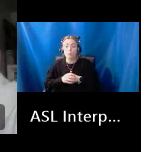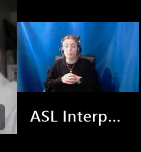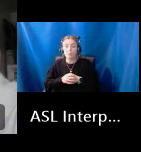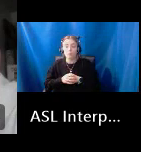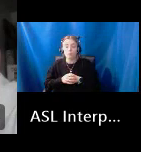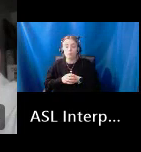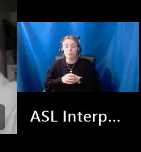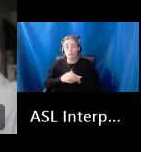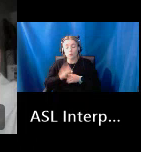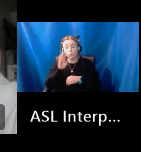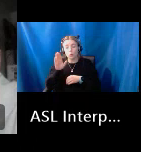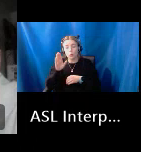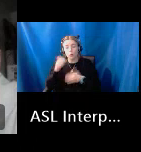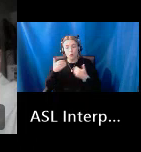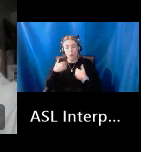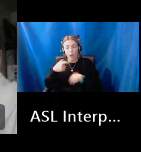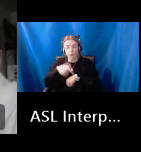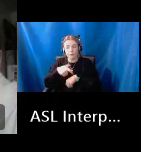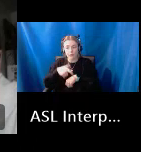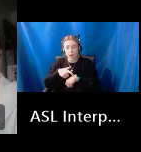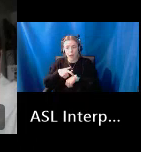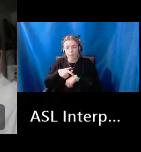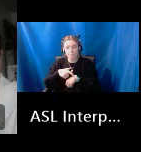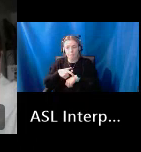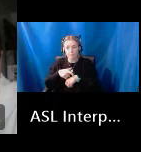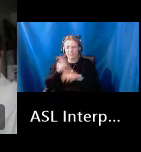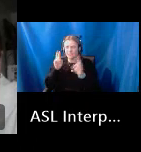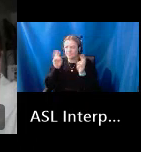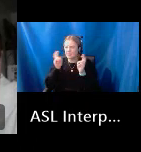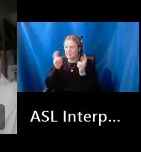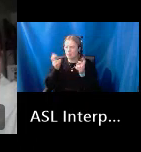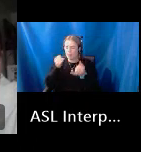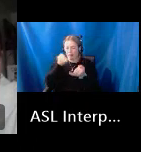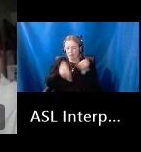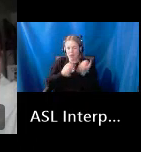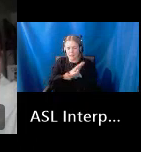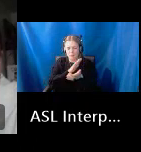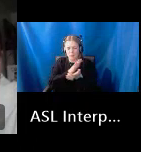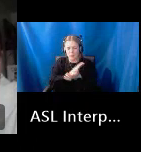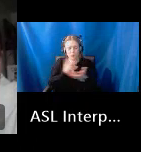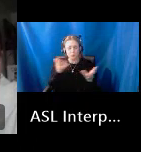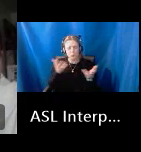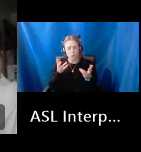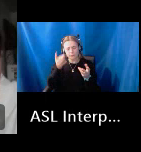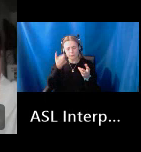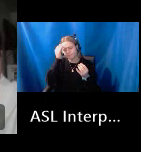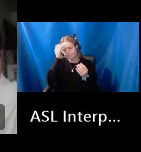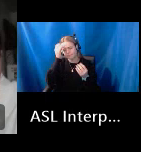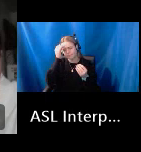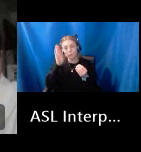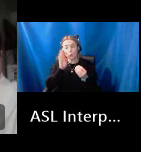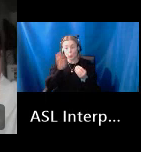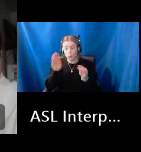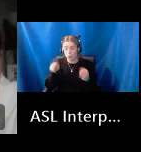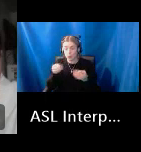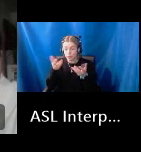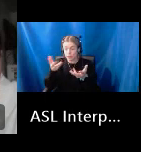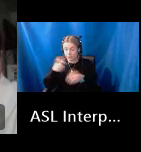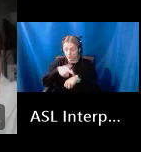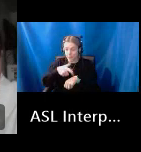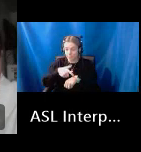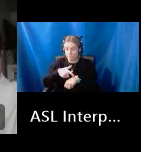pretty hard decisions about what topic you're going to choose. Again, I'm not giving you your topic.